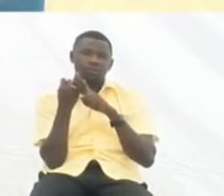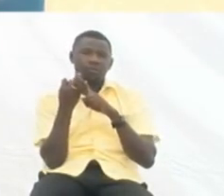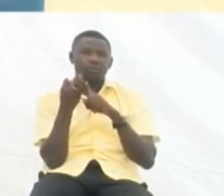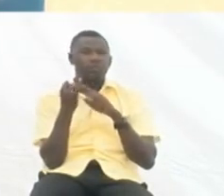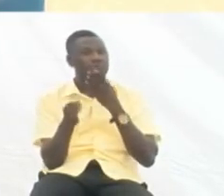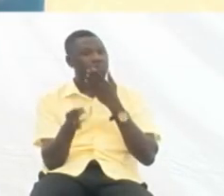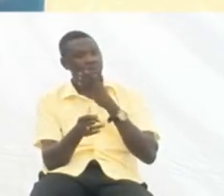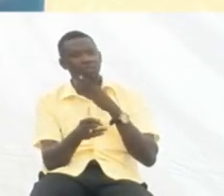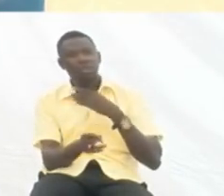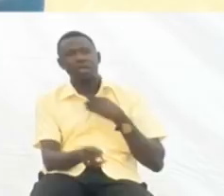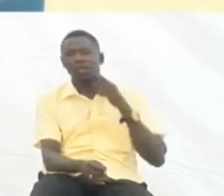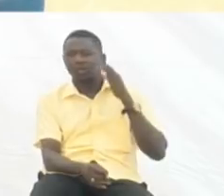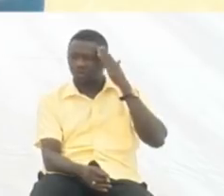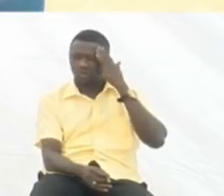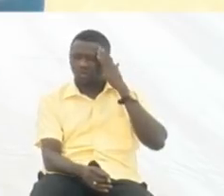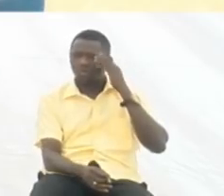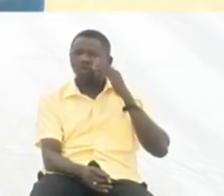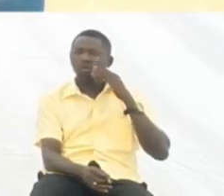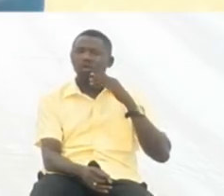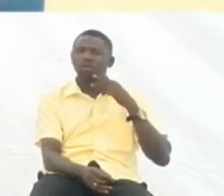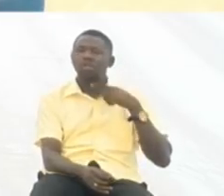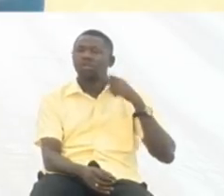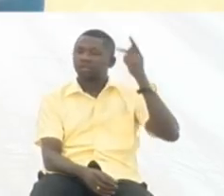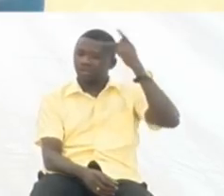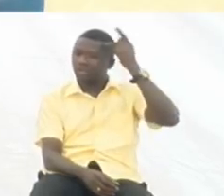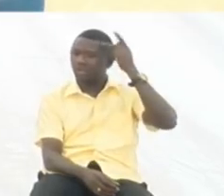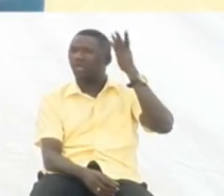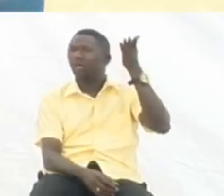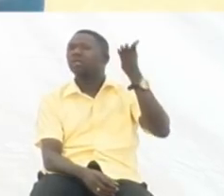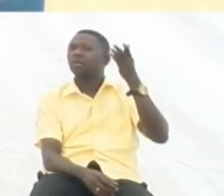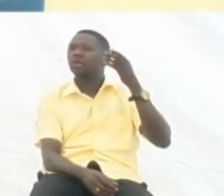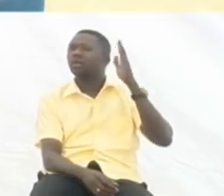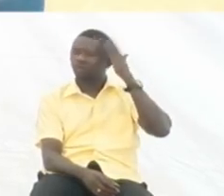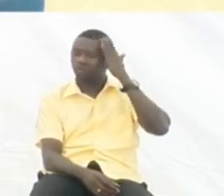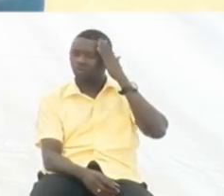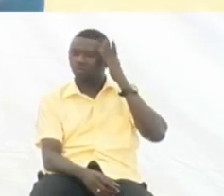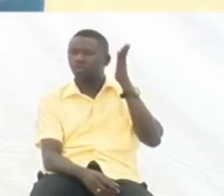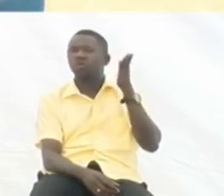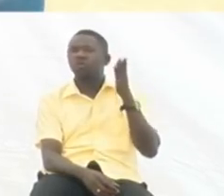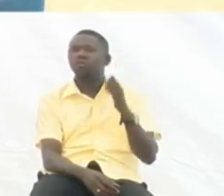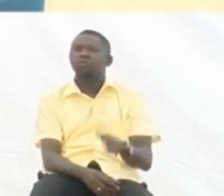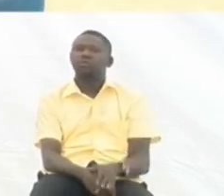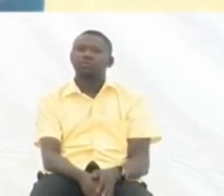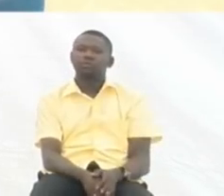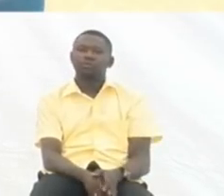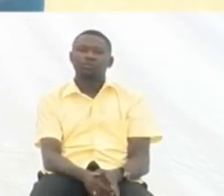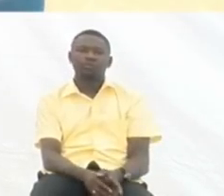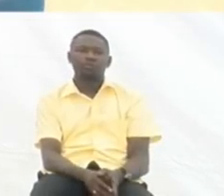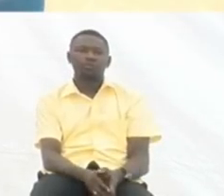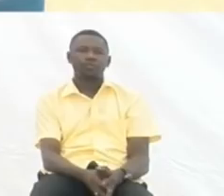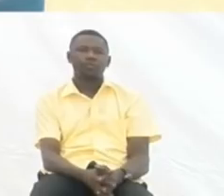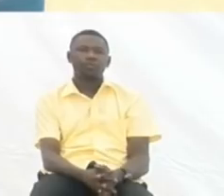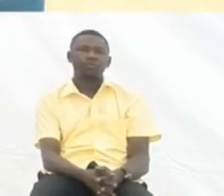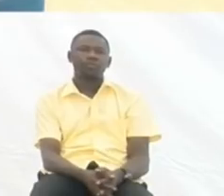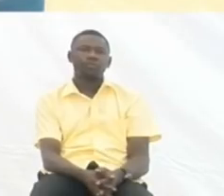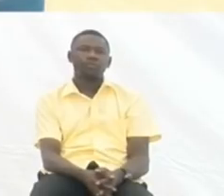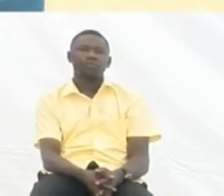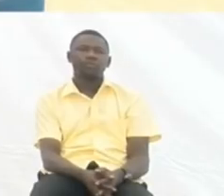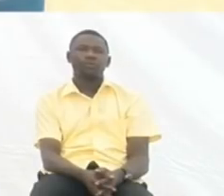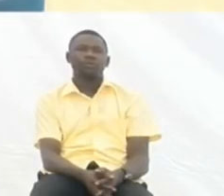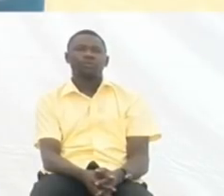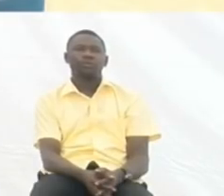secondly, there's also another area through which I also knew him, which was in